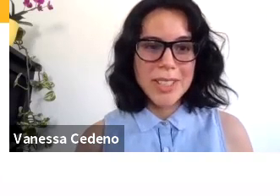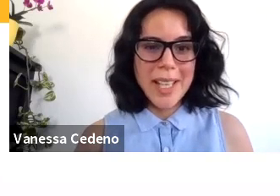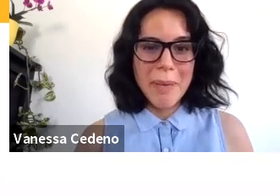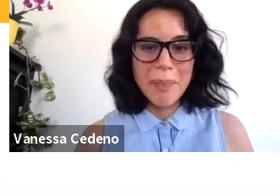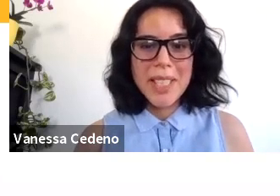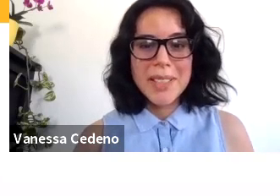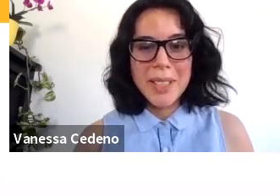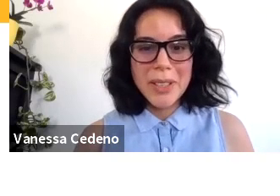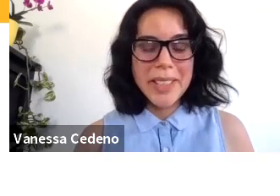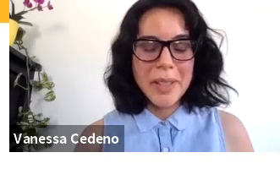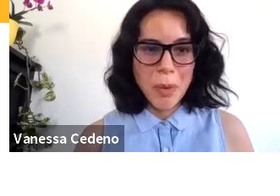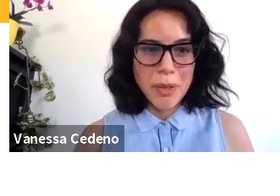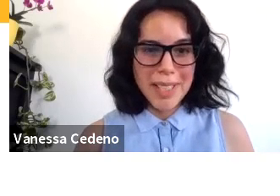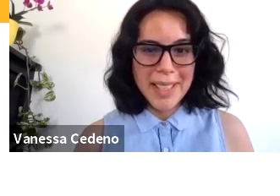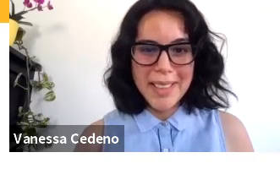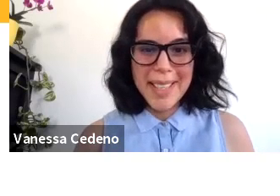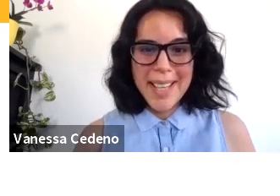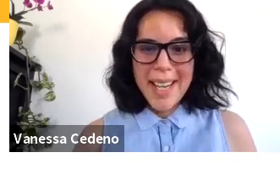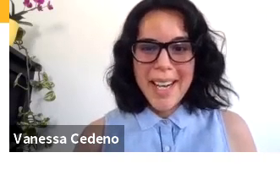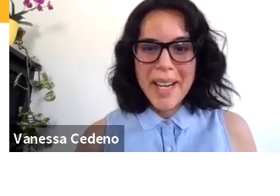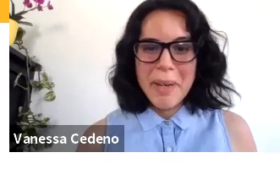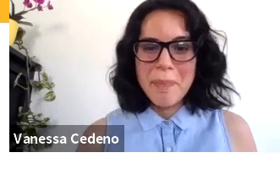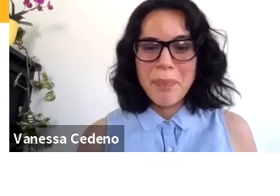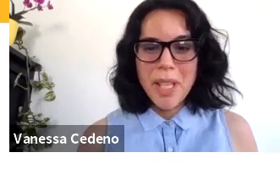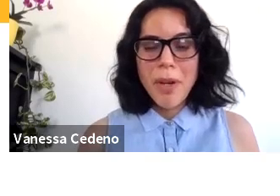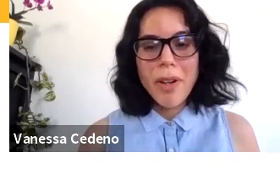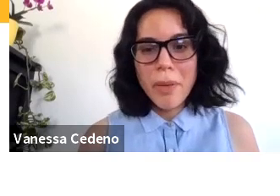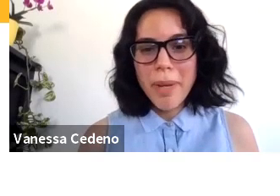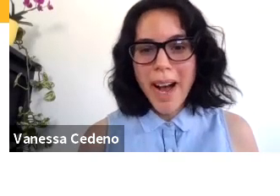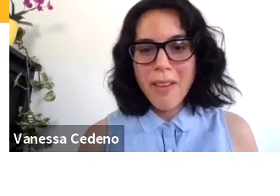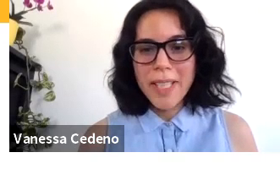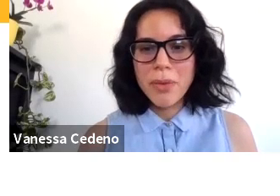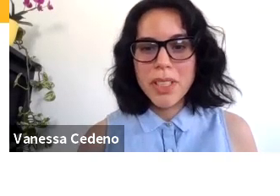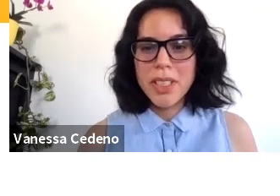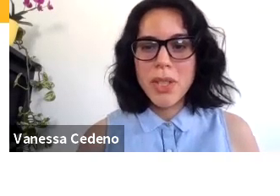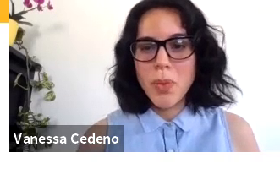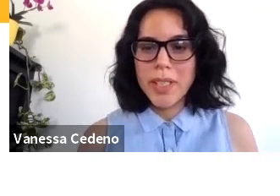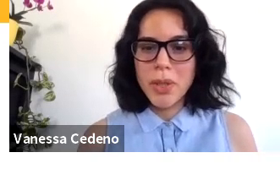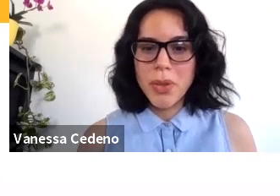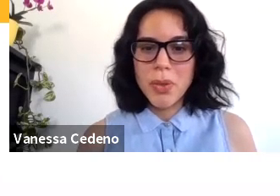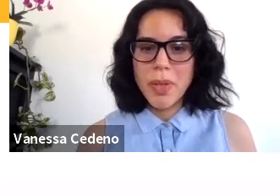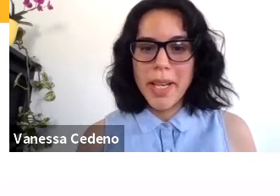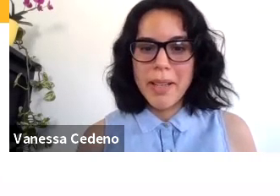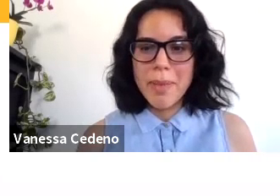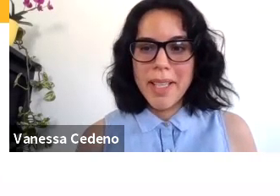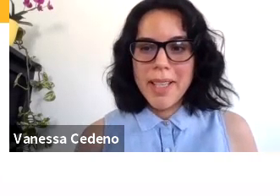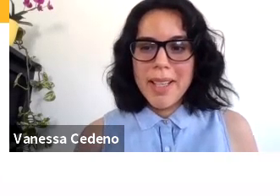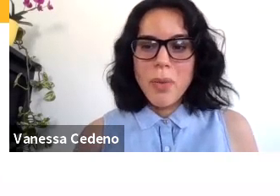mentioned, she's still in a board meeting. But on her behalf, I really did just want